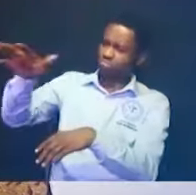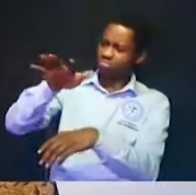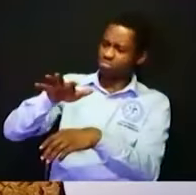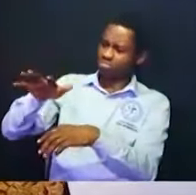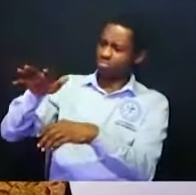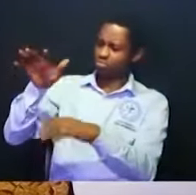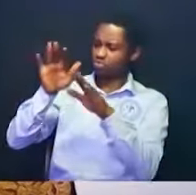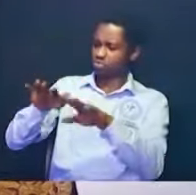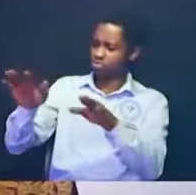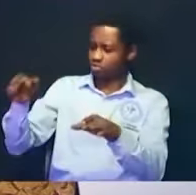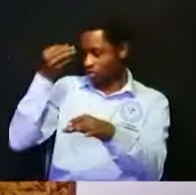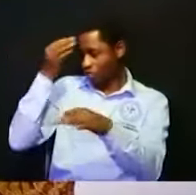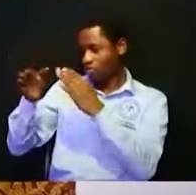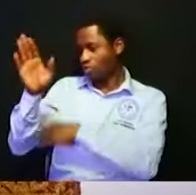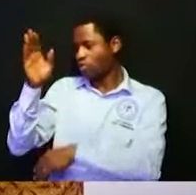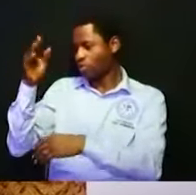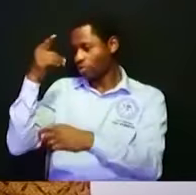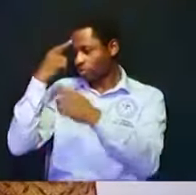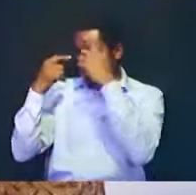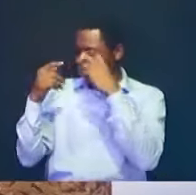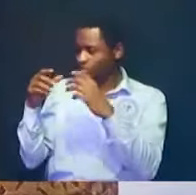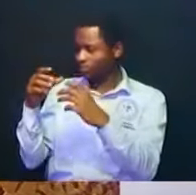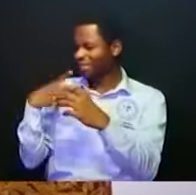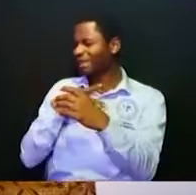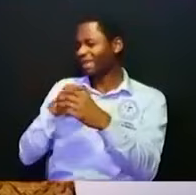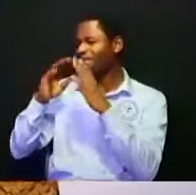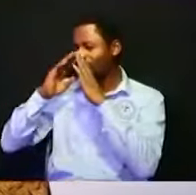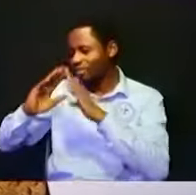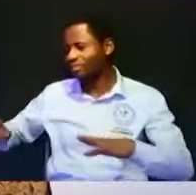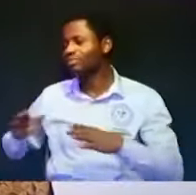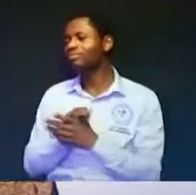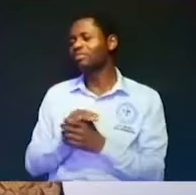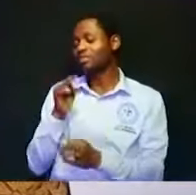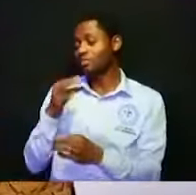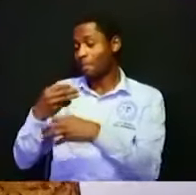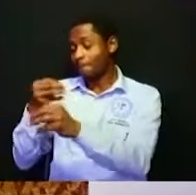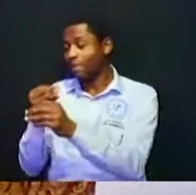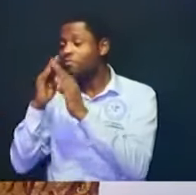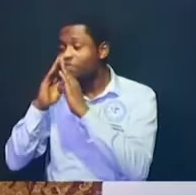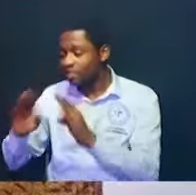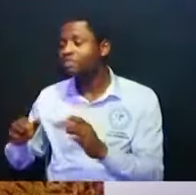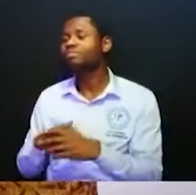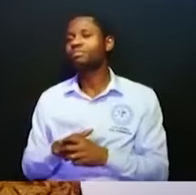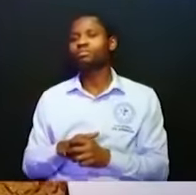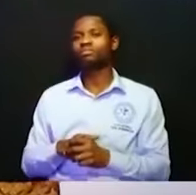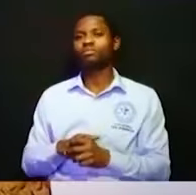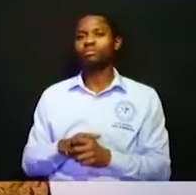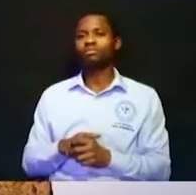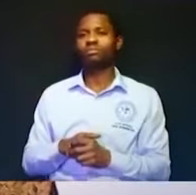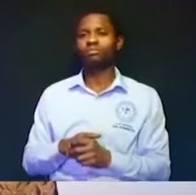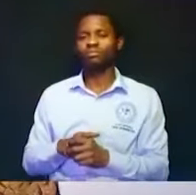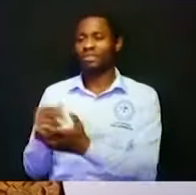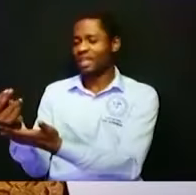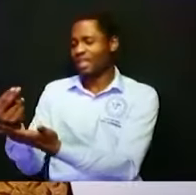call them children of God. Ti nipa be frɛ wɔn Onyankopɔn ɛma. When they are peacemakers. So ye nipa wo pɛ asomdwea. Turn from